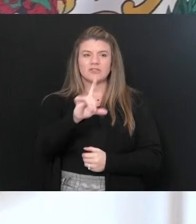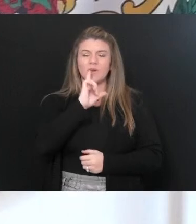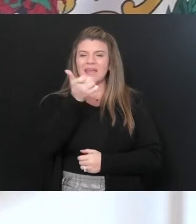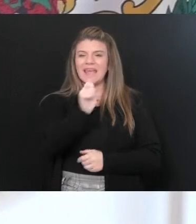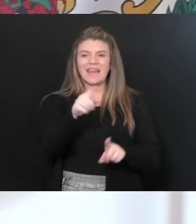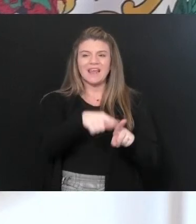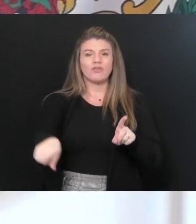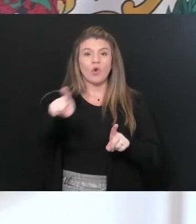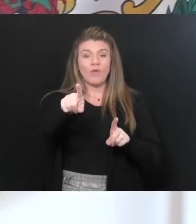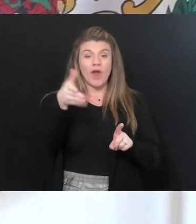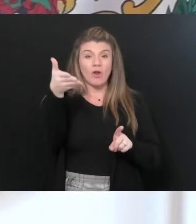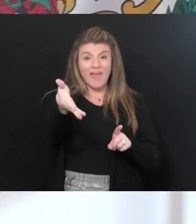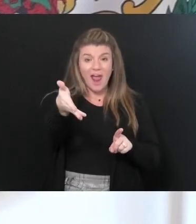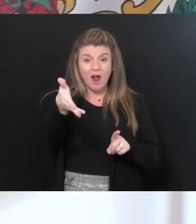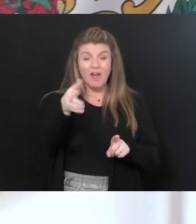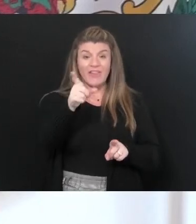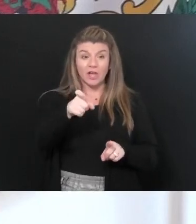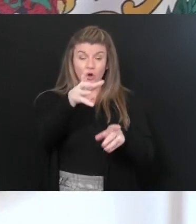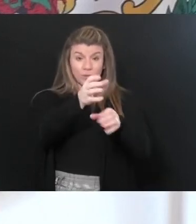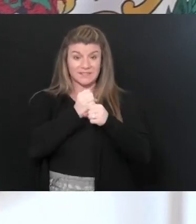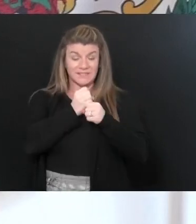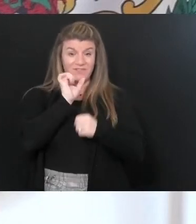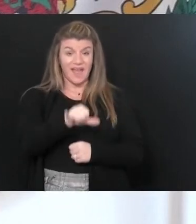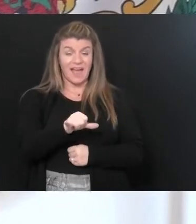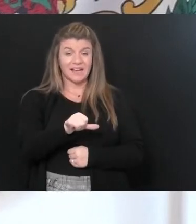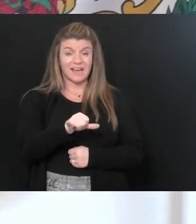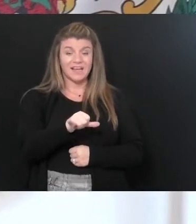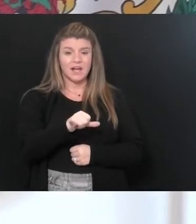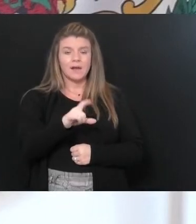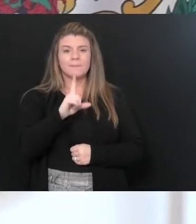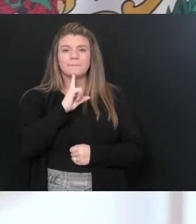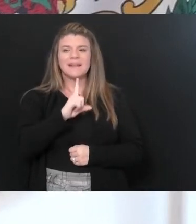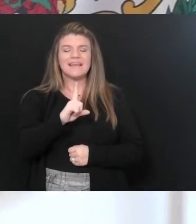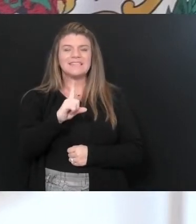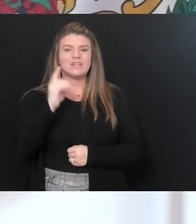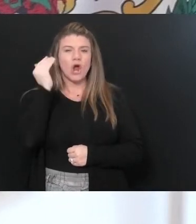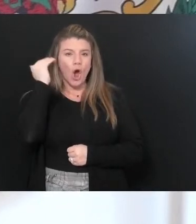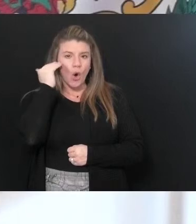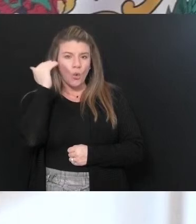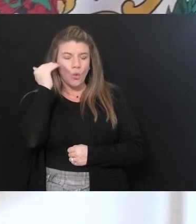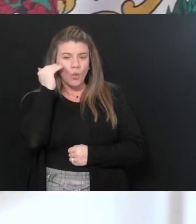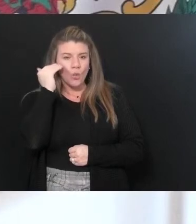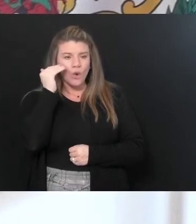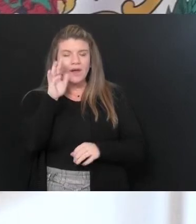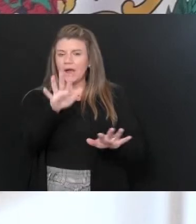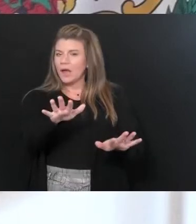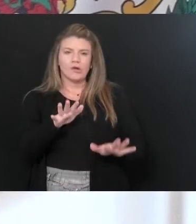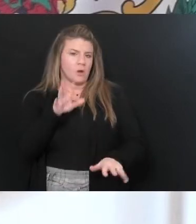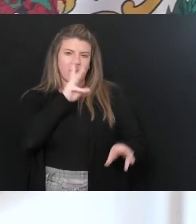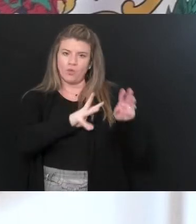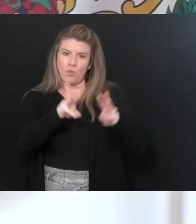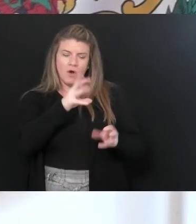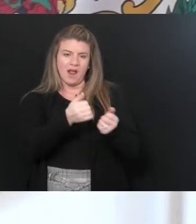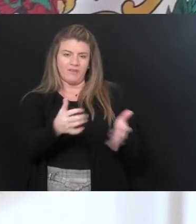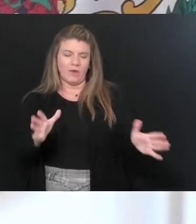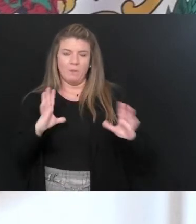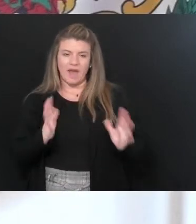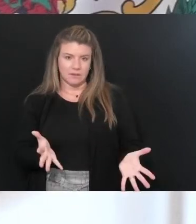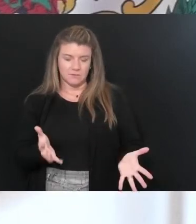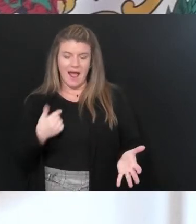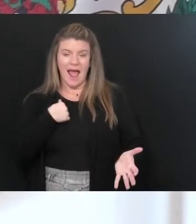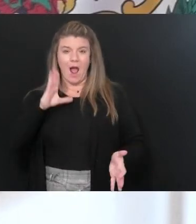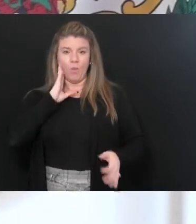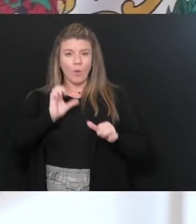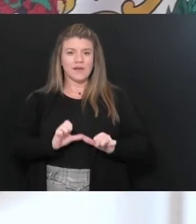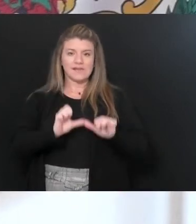you that are out there that are recipients and everything, just sleep well and everything, that everything's going to be fine, and we're going to continue